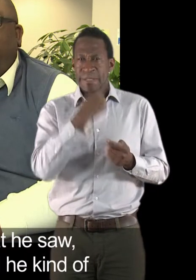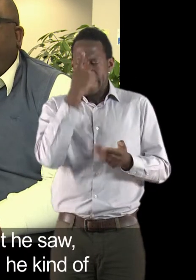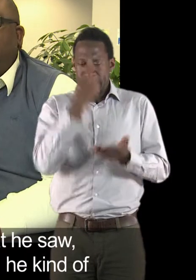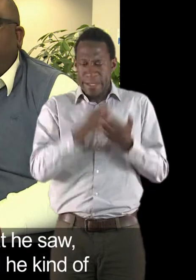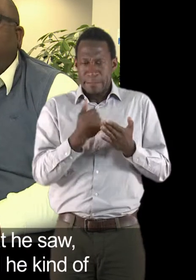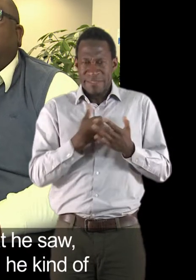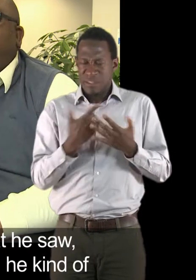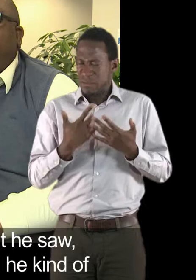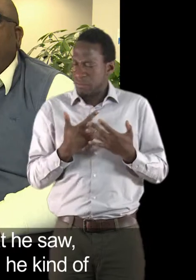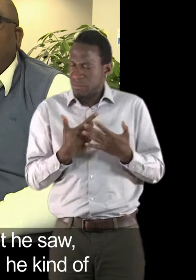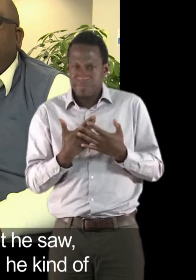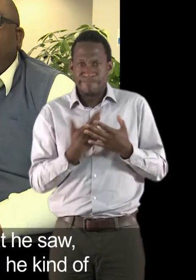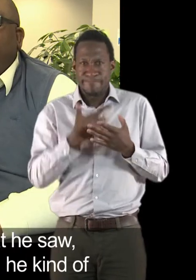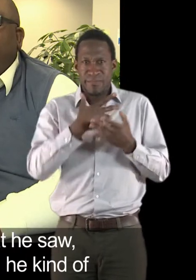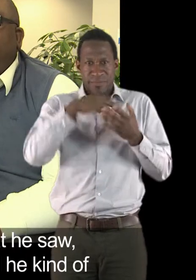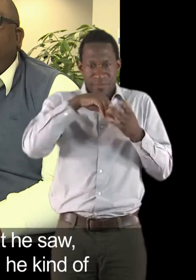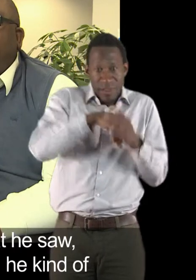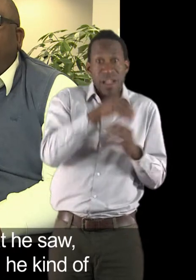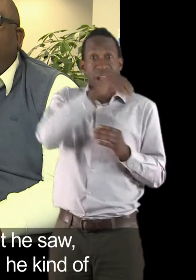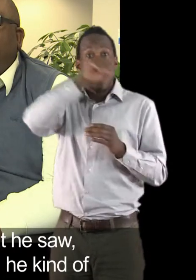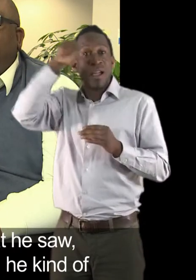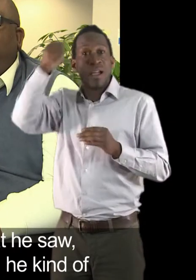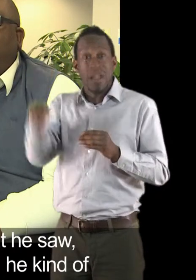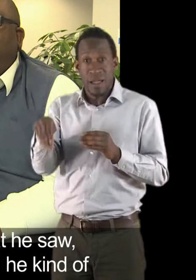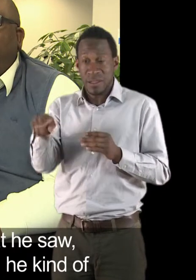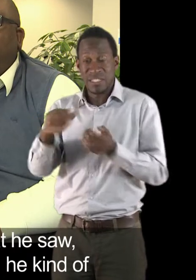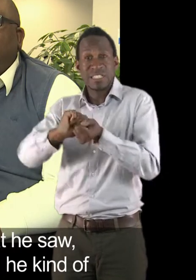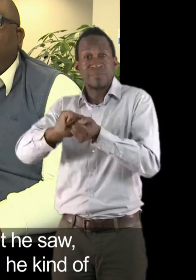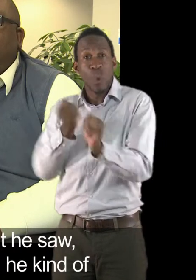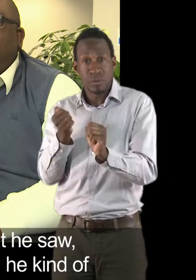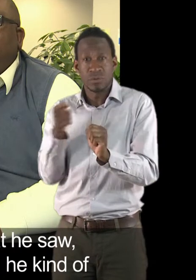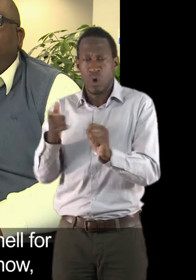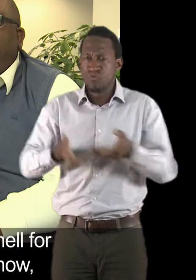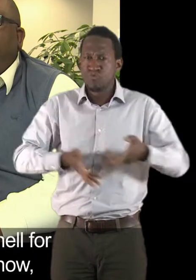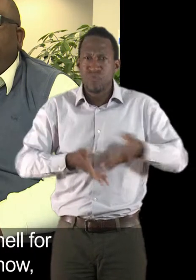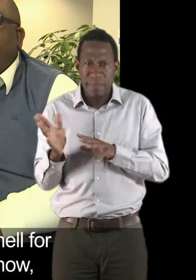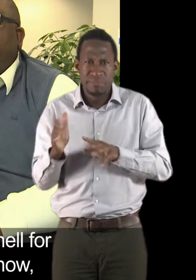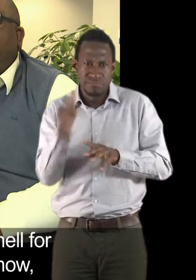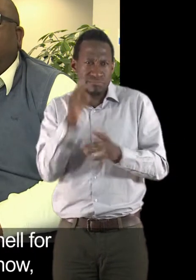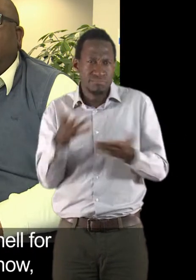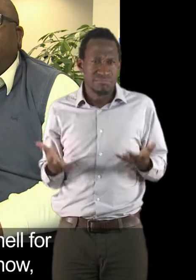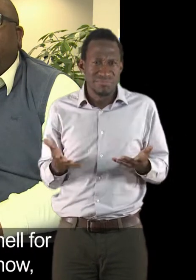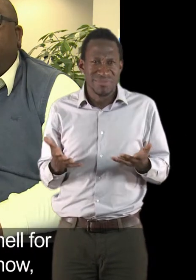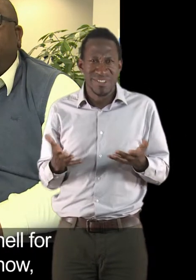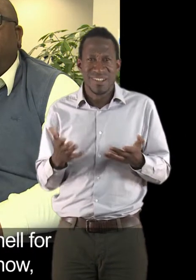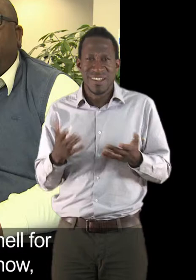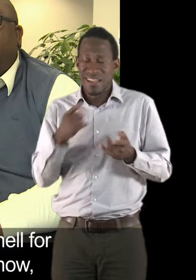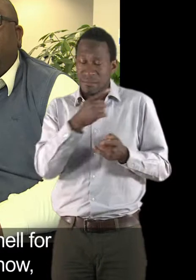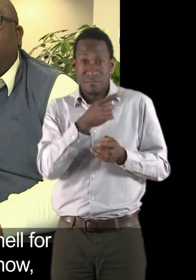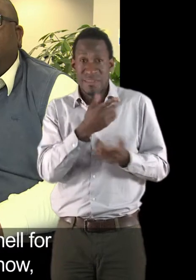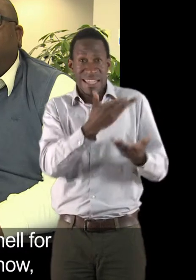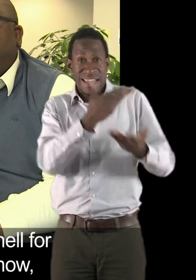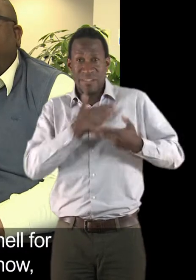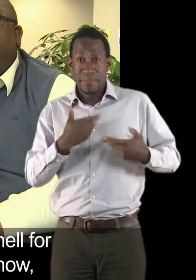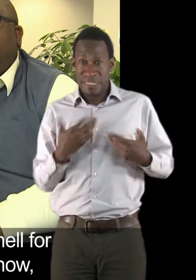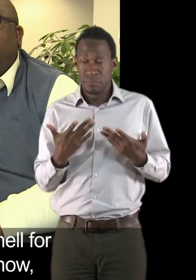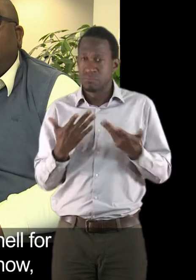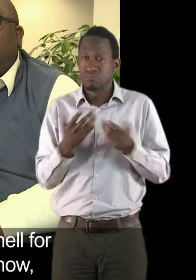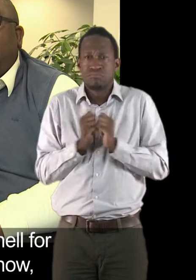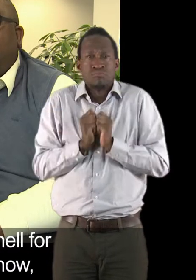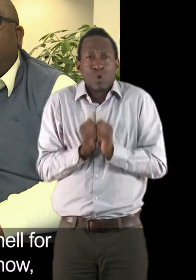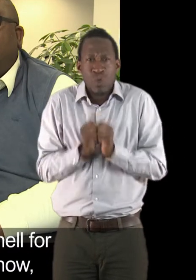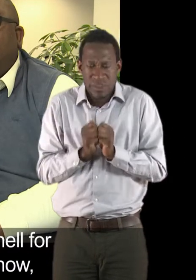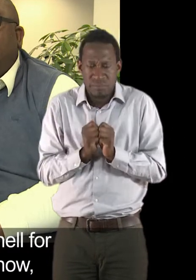don't know what he saw something in me, and it kind of brought me out myself for sport, rugby,